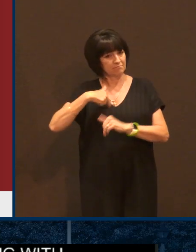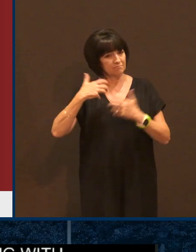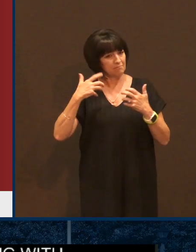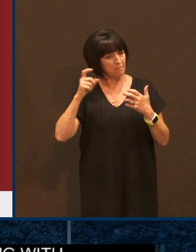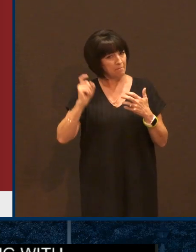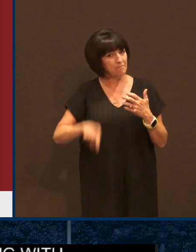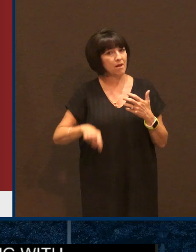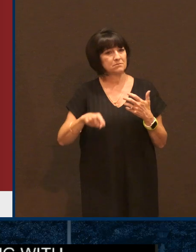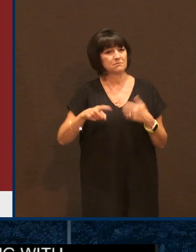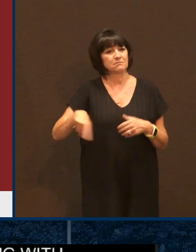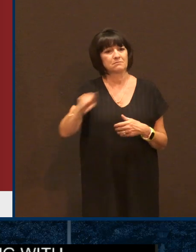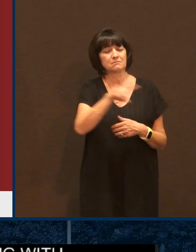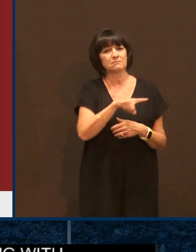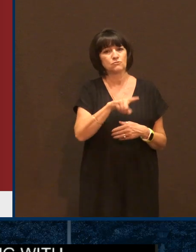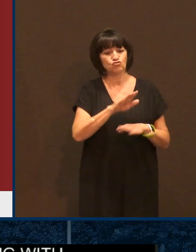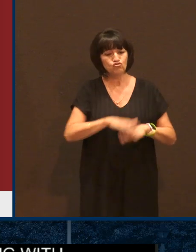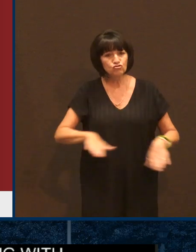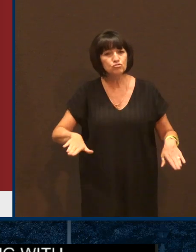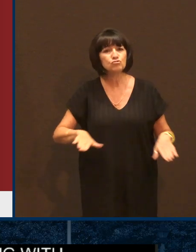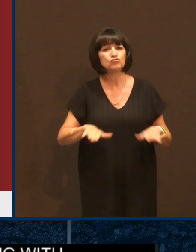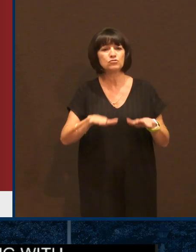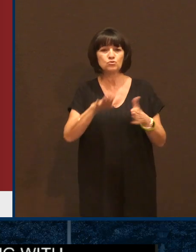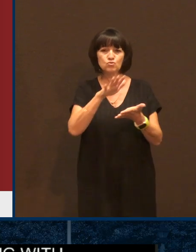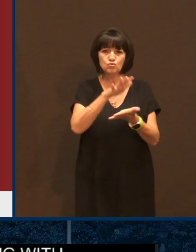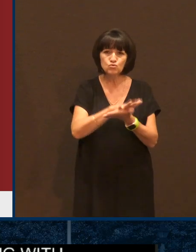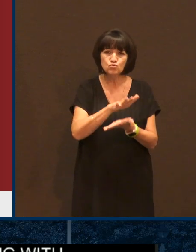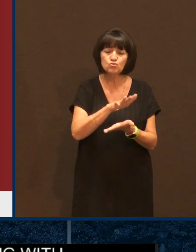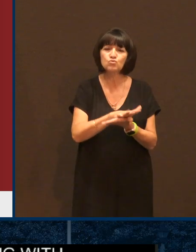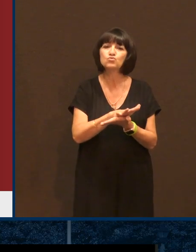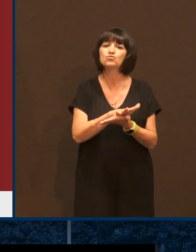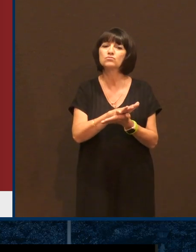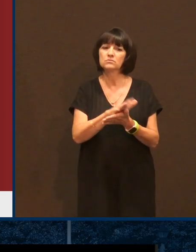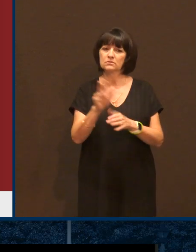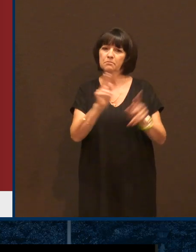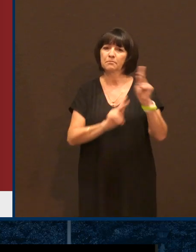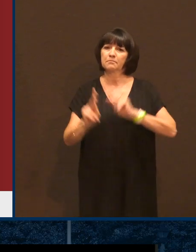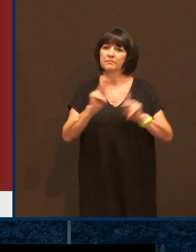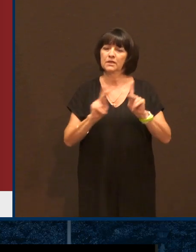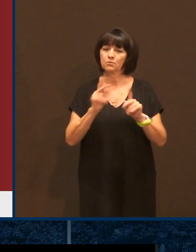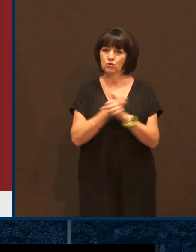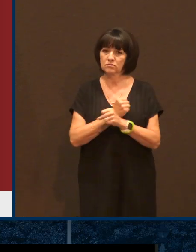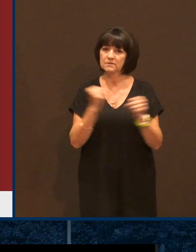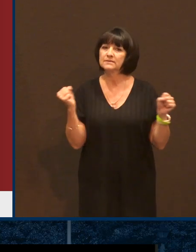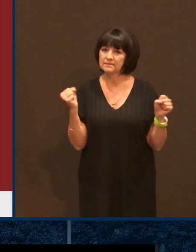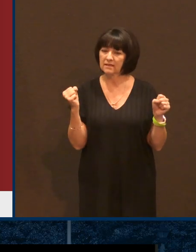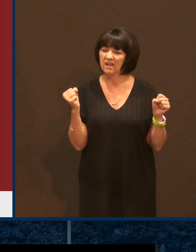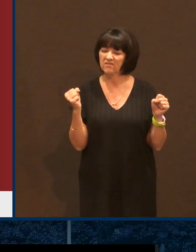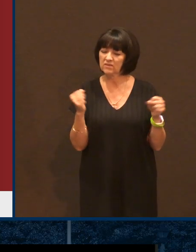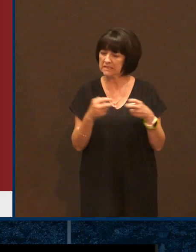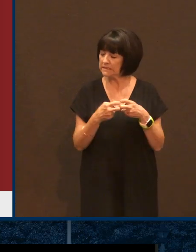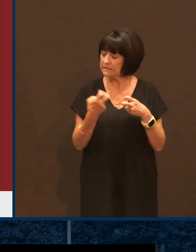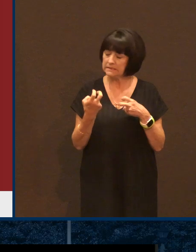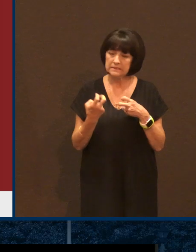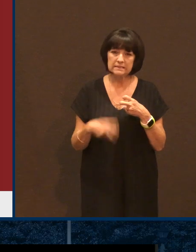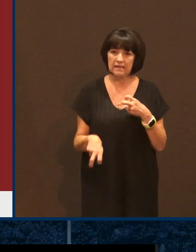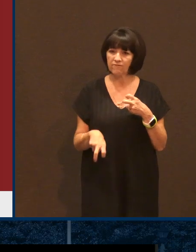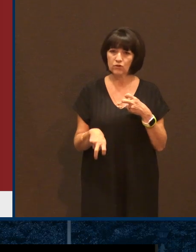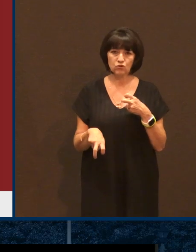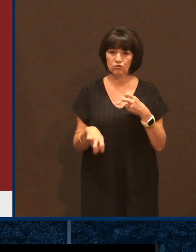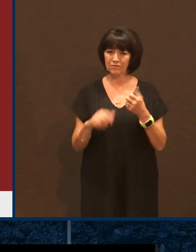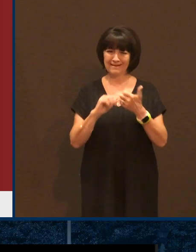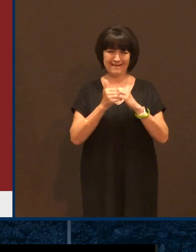communities, is as important a thing as we do, and going to be very difficult to do it in a way that's